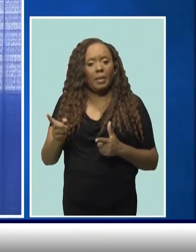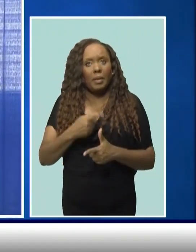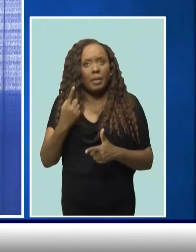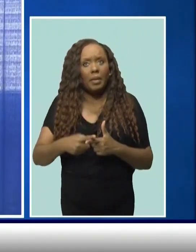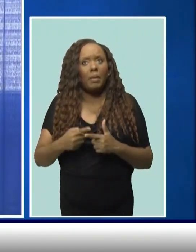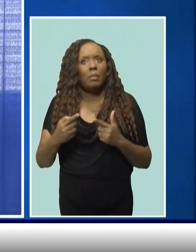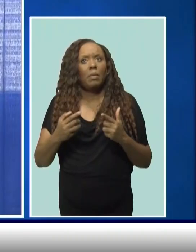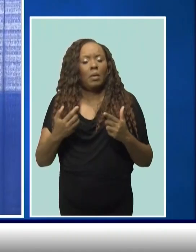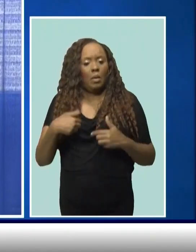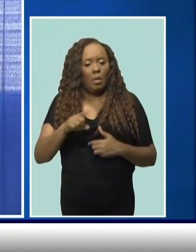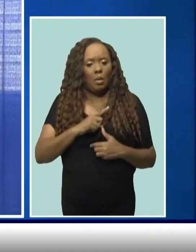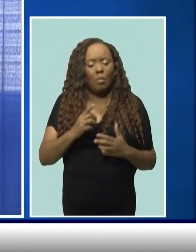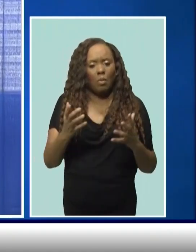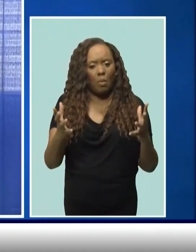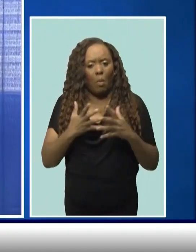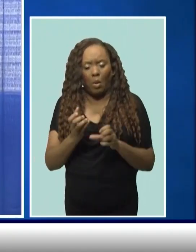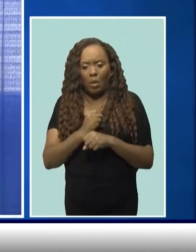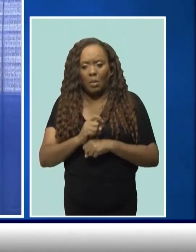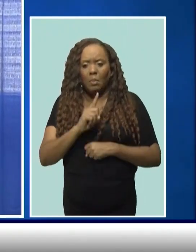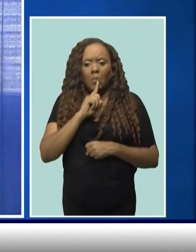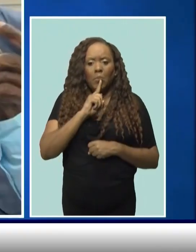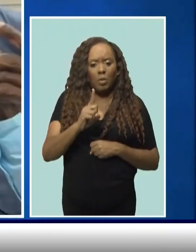of limited population size.